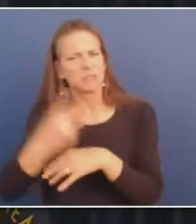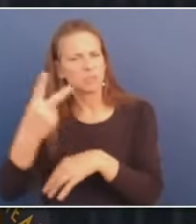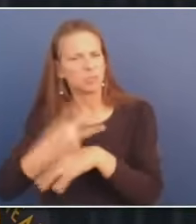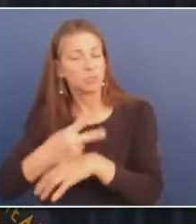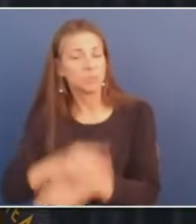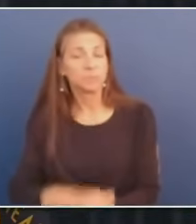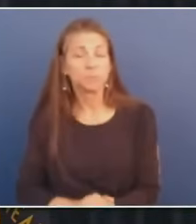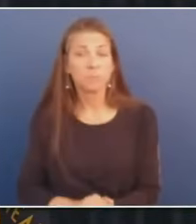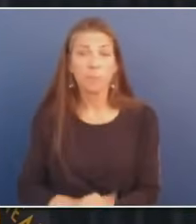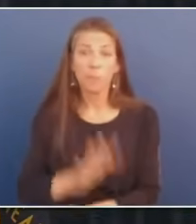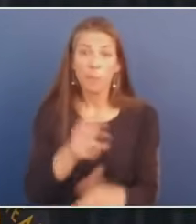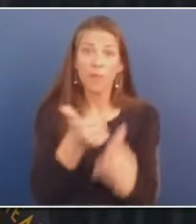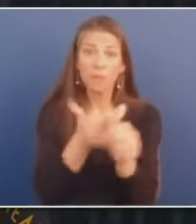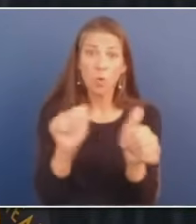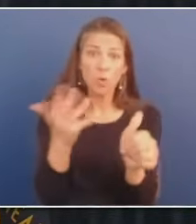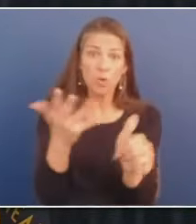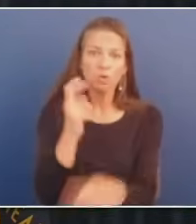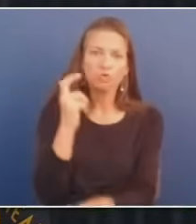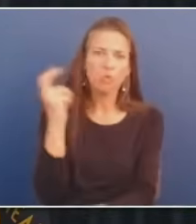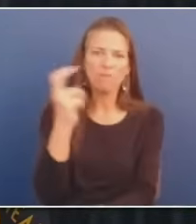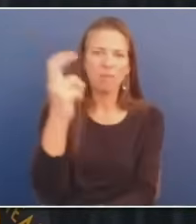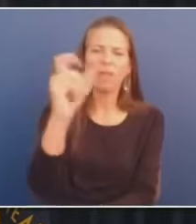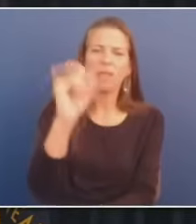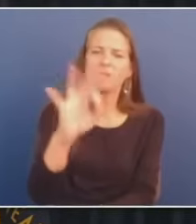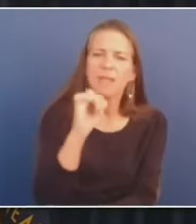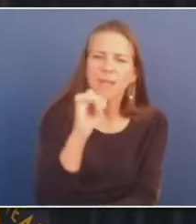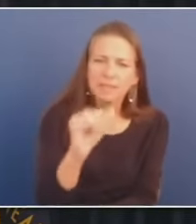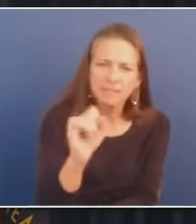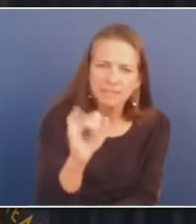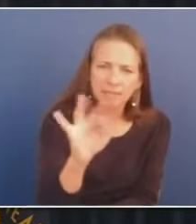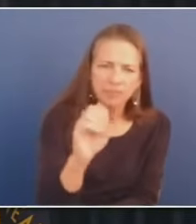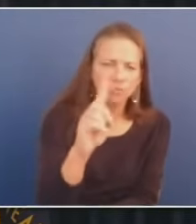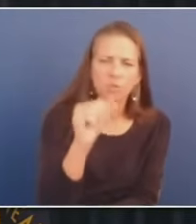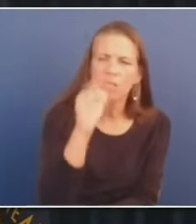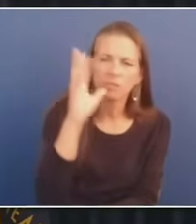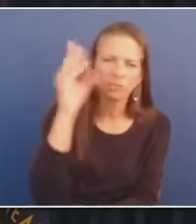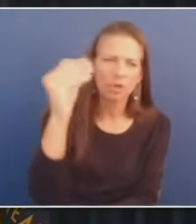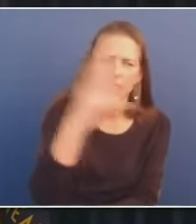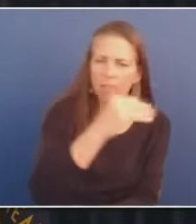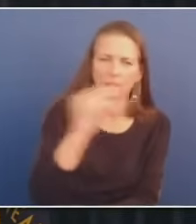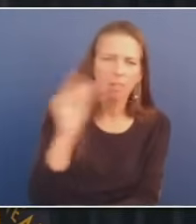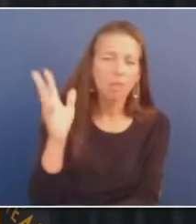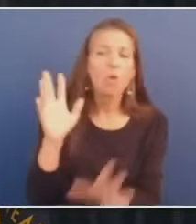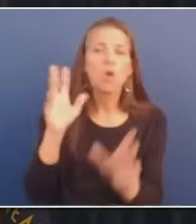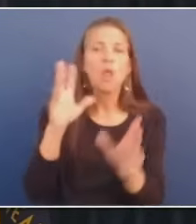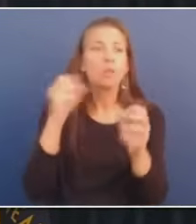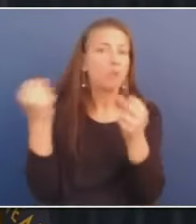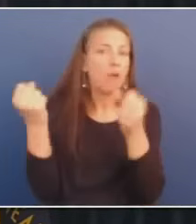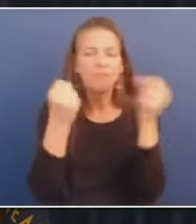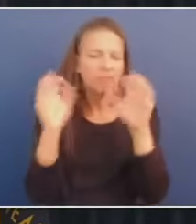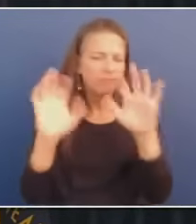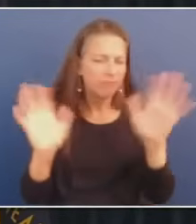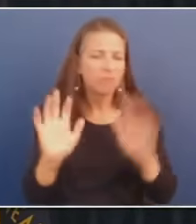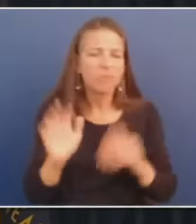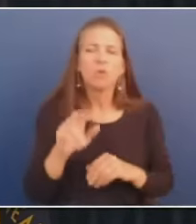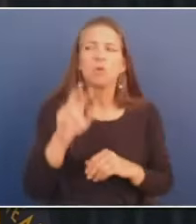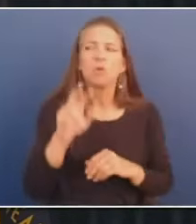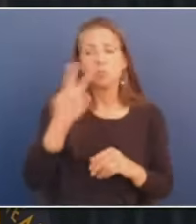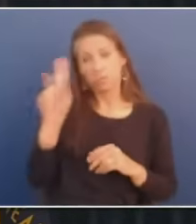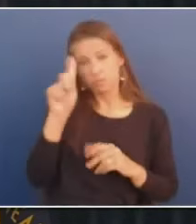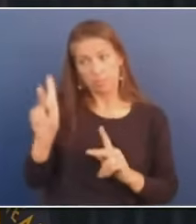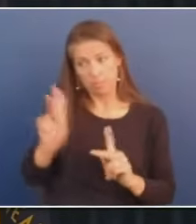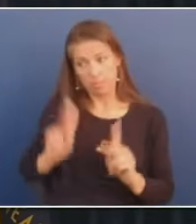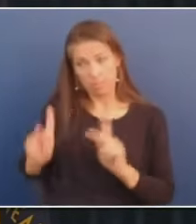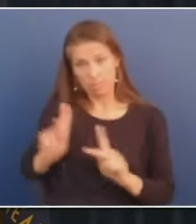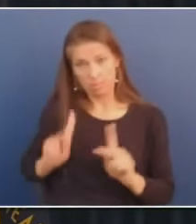avoid travel when it's not safe. And please watch out for our crews and the other first responders that you may experience,